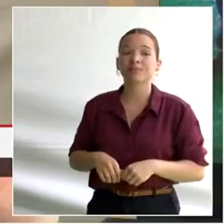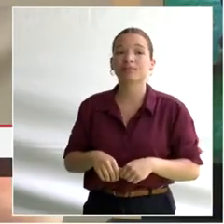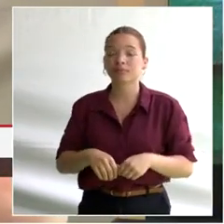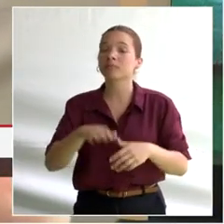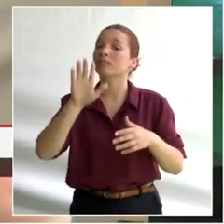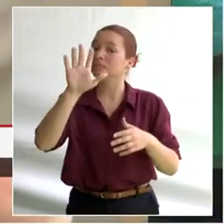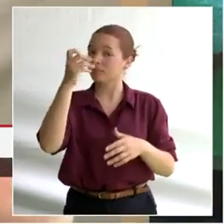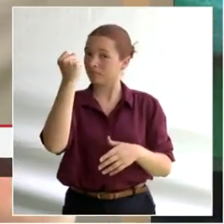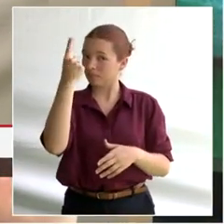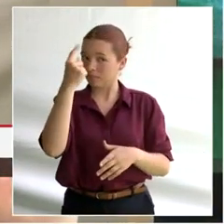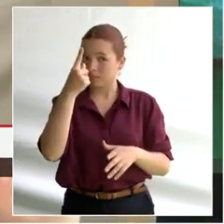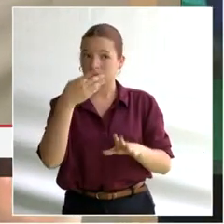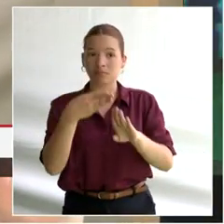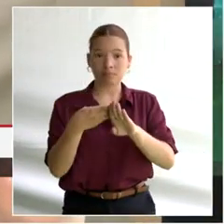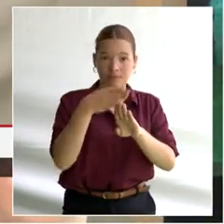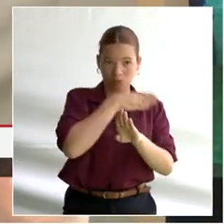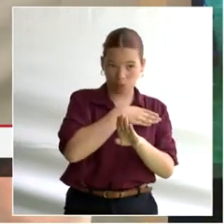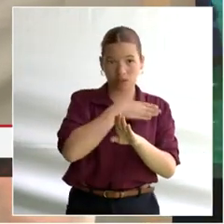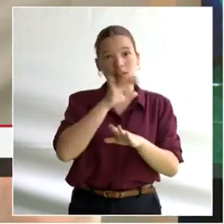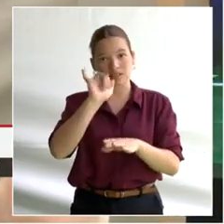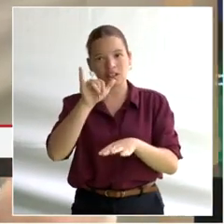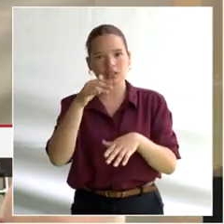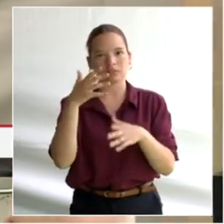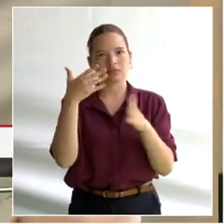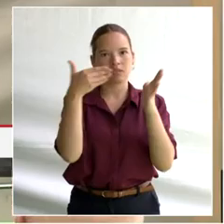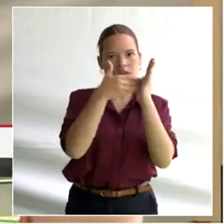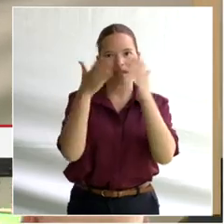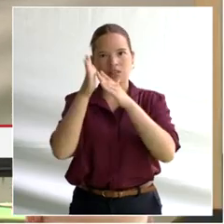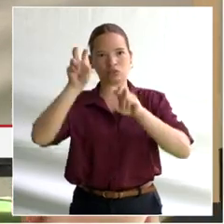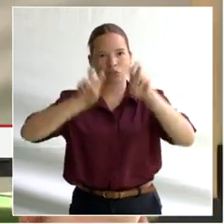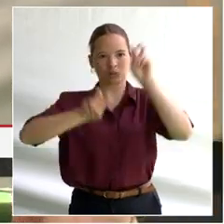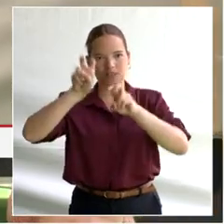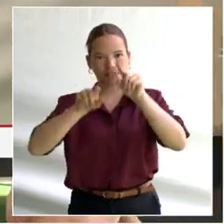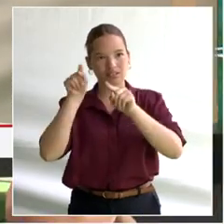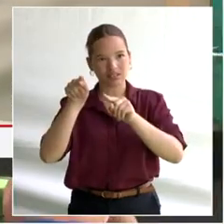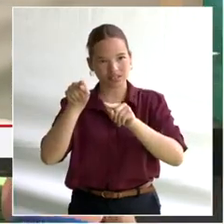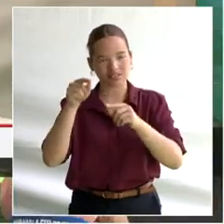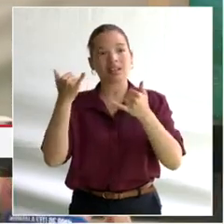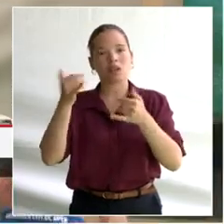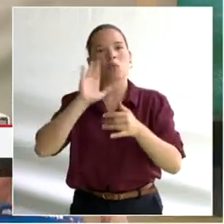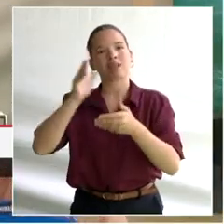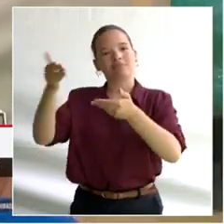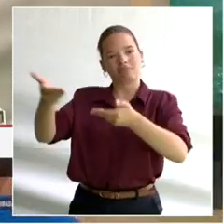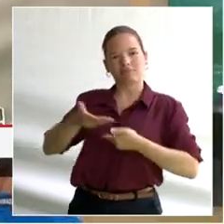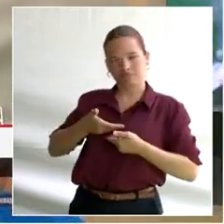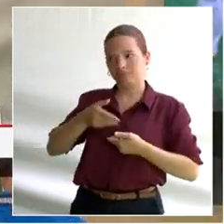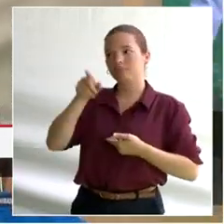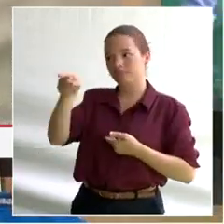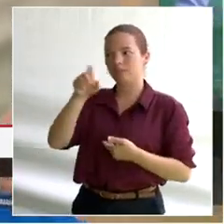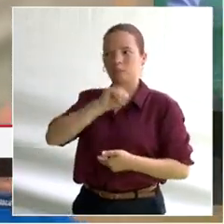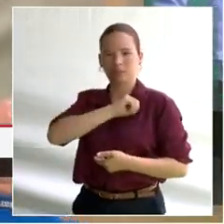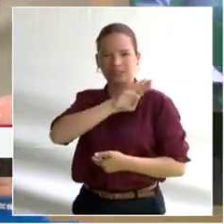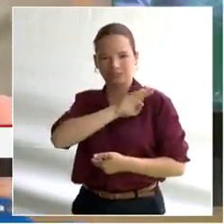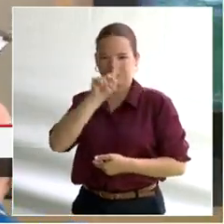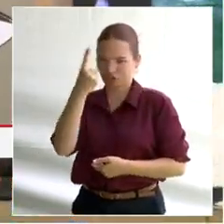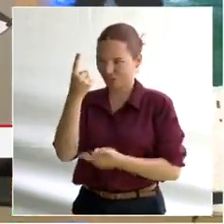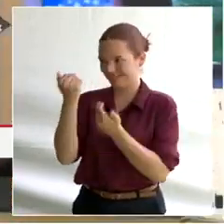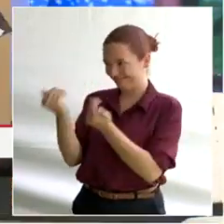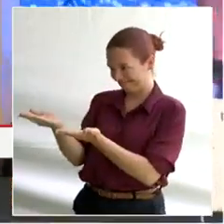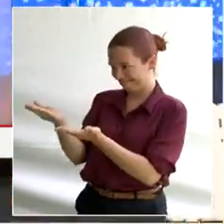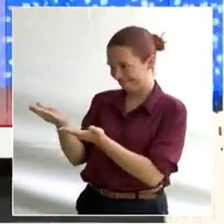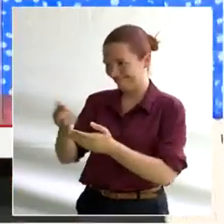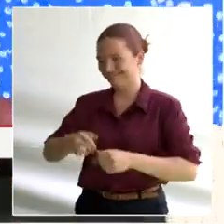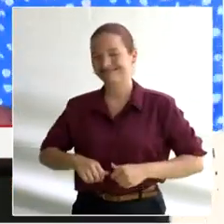important dignitaries, and once again, it's my honor to welcome the mayor up to say a few words. So please welcome Mayor Bowser. Well,